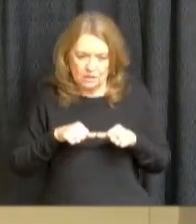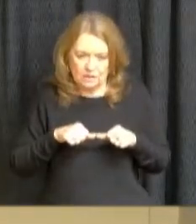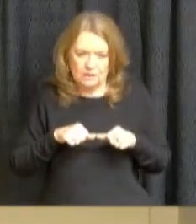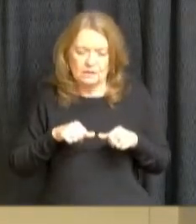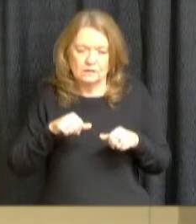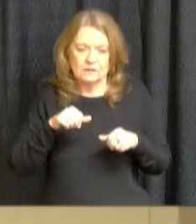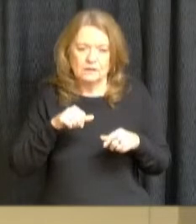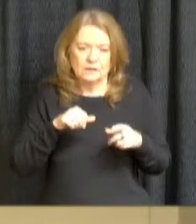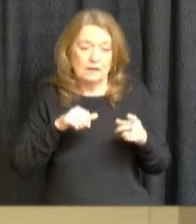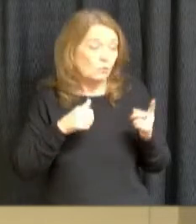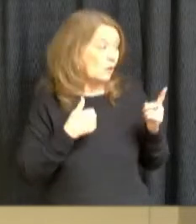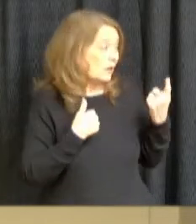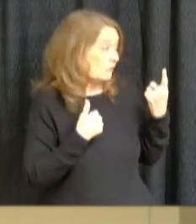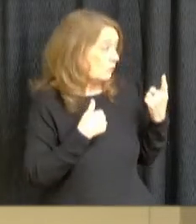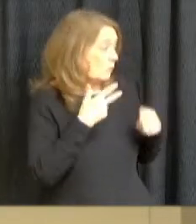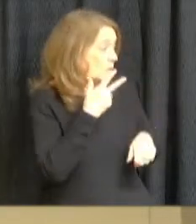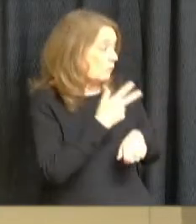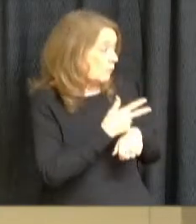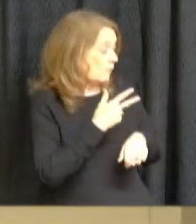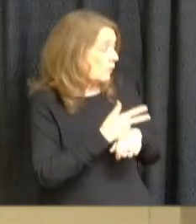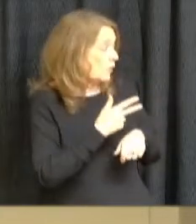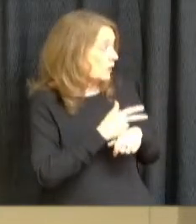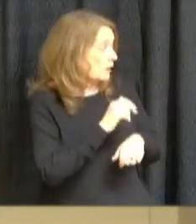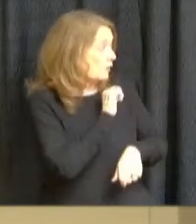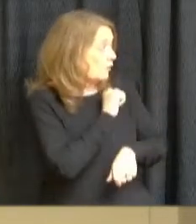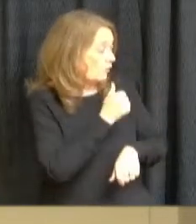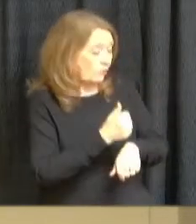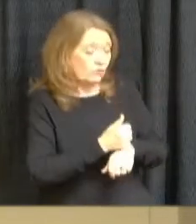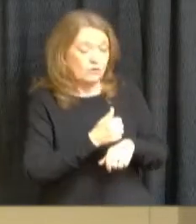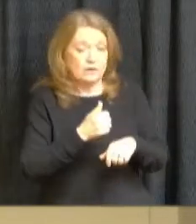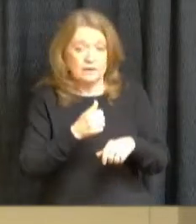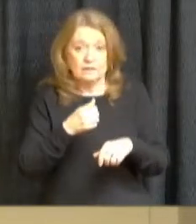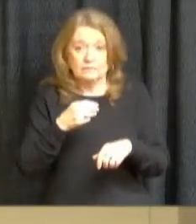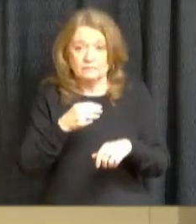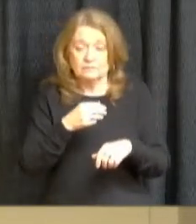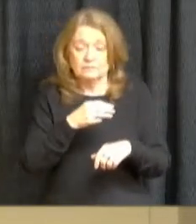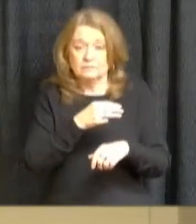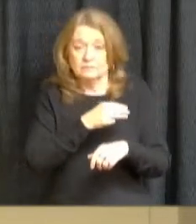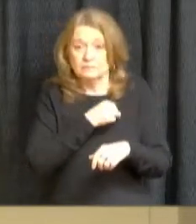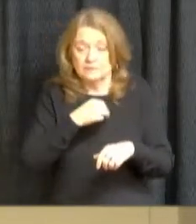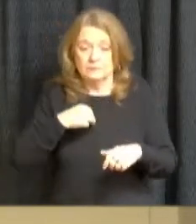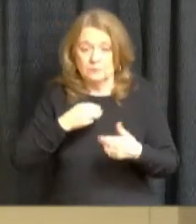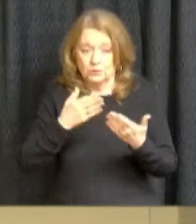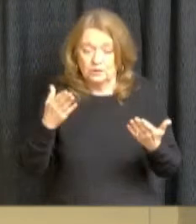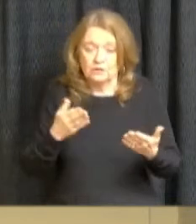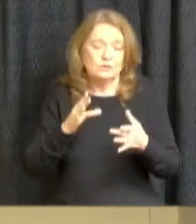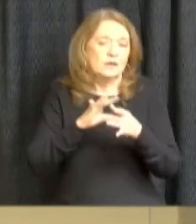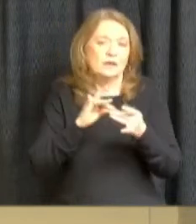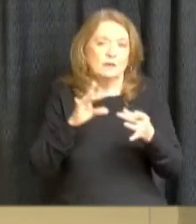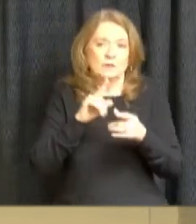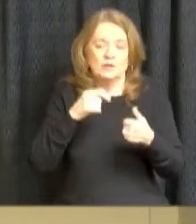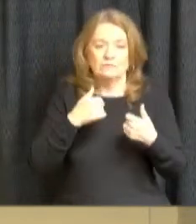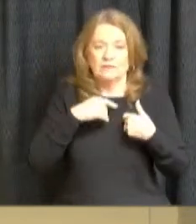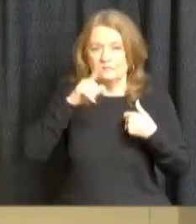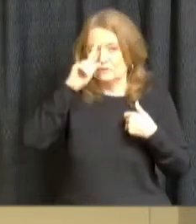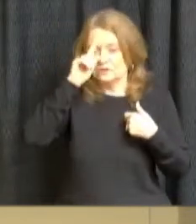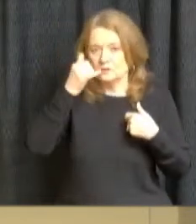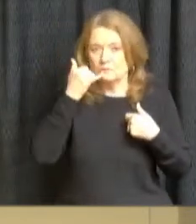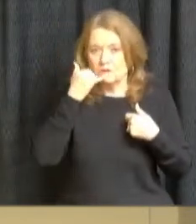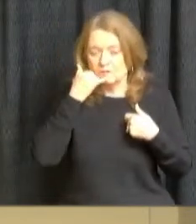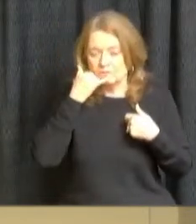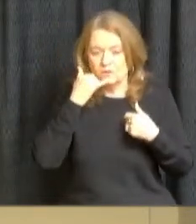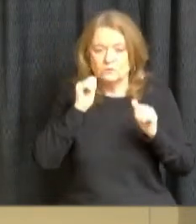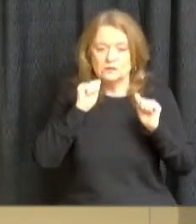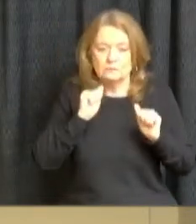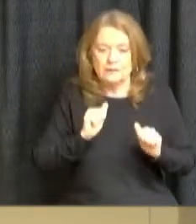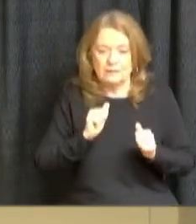authority member here, our commission member here. He commented that basically you have to have a smartphone to